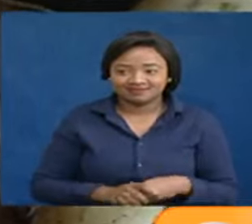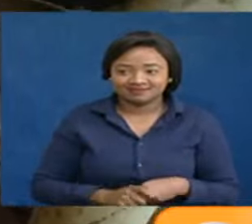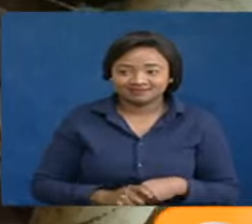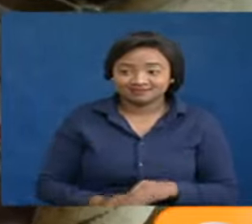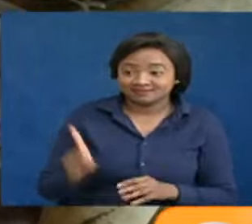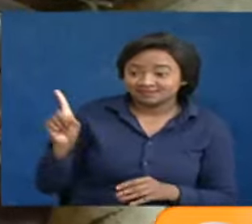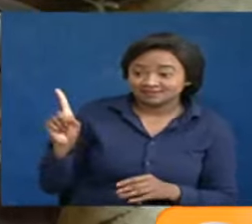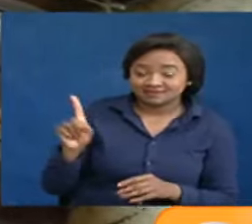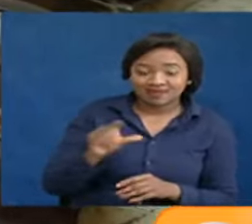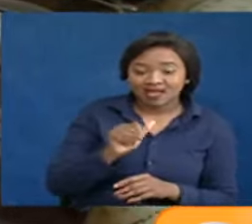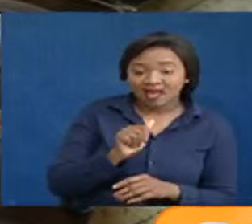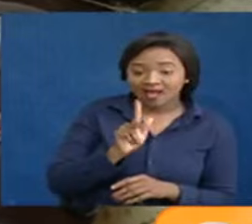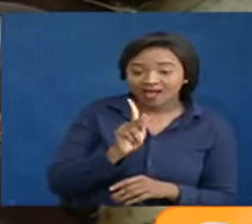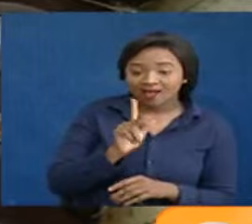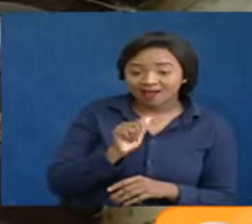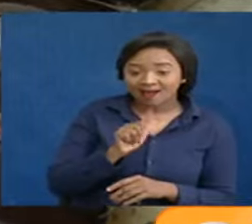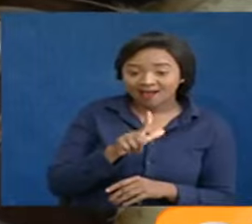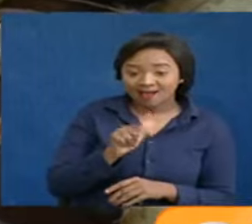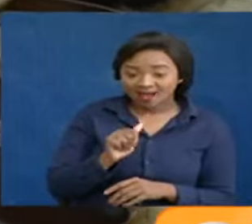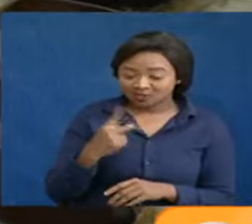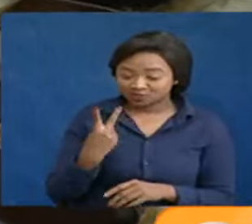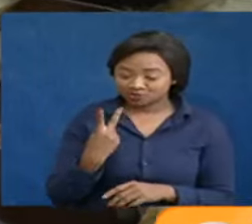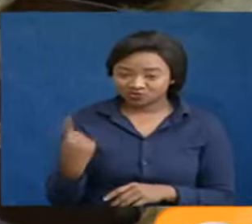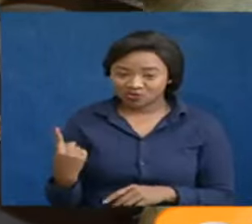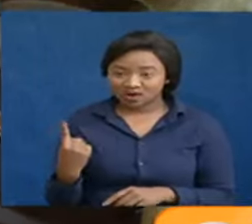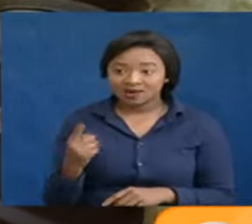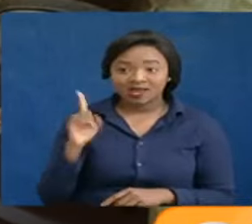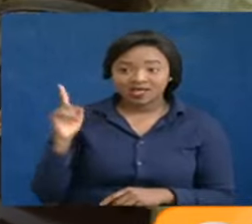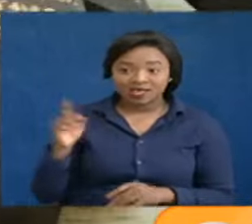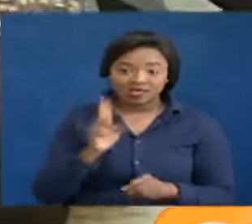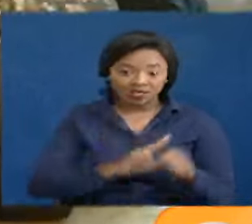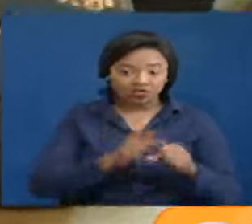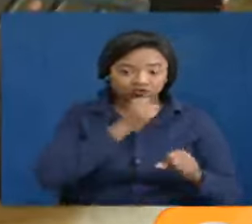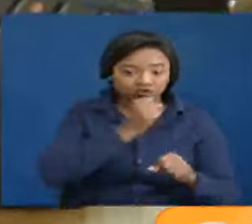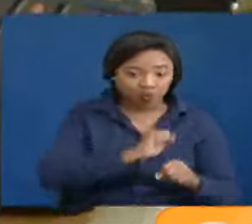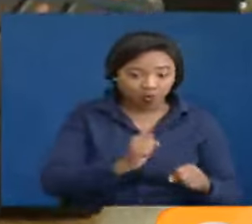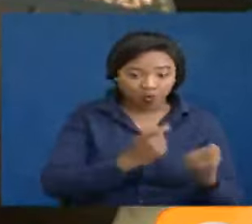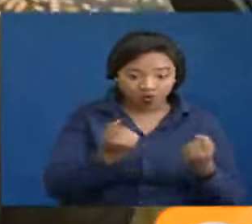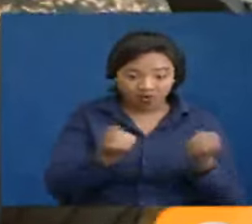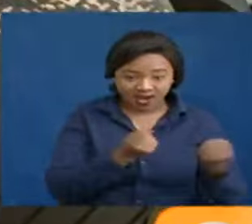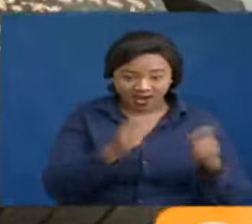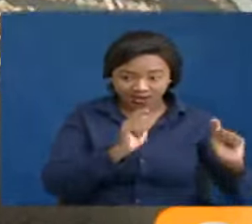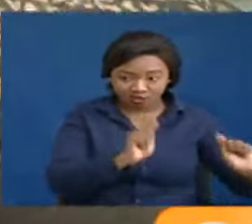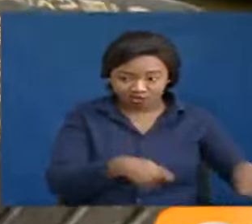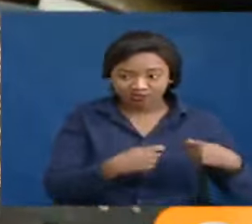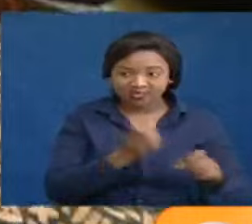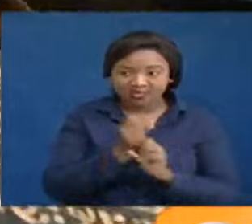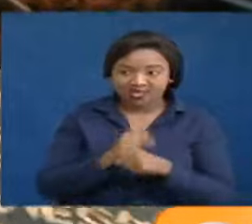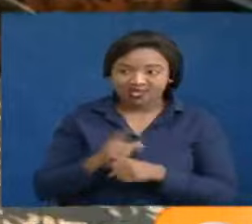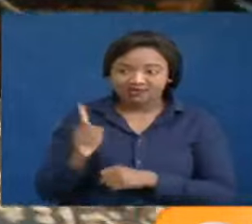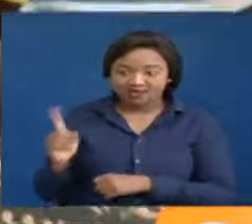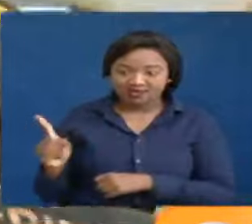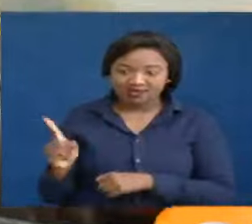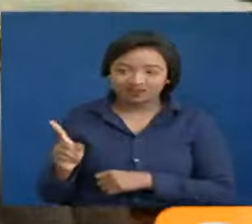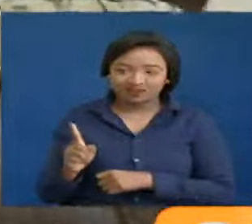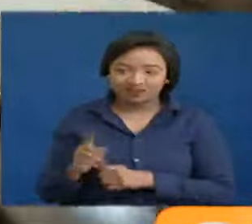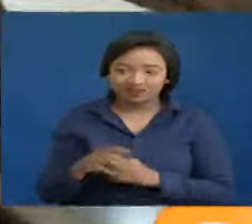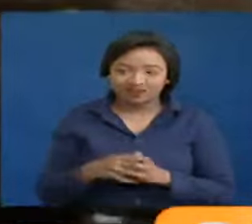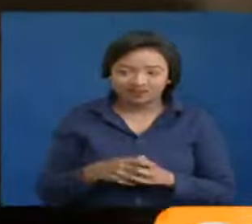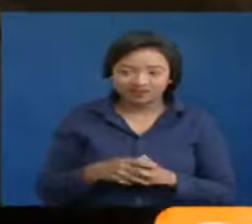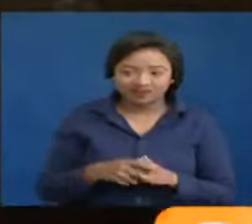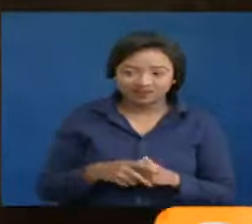Akala 21, a venture founded by George to recycle old car tires into attractive sandals. Akala 21 was